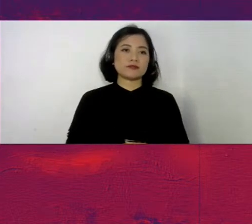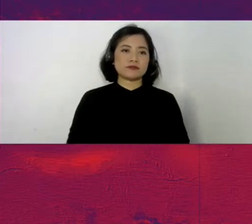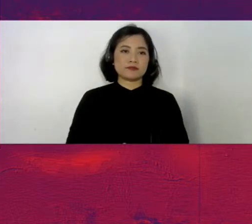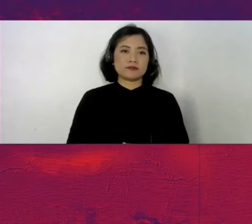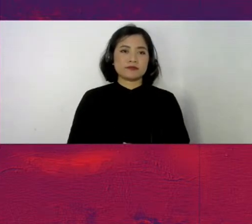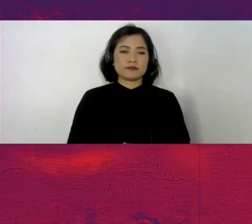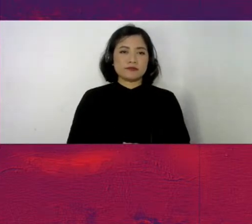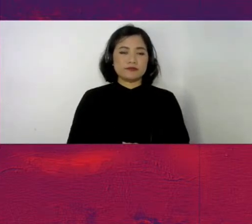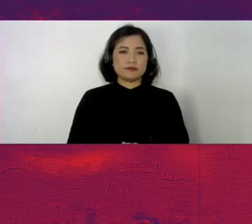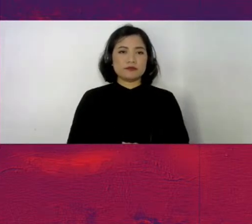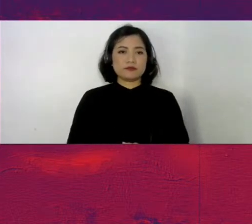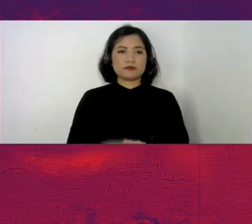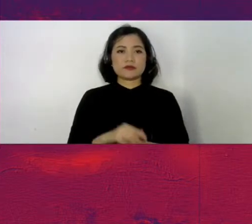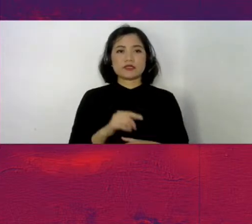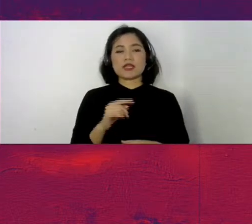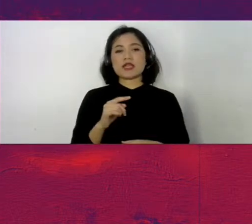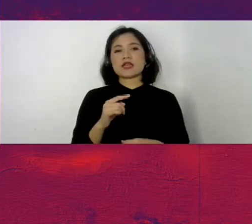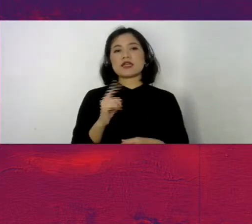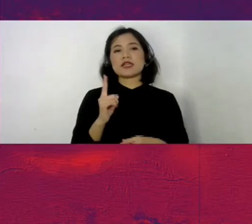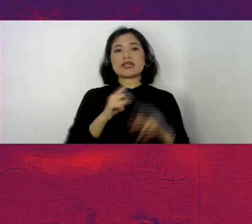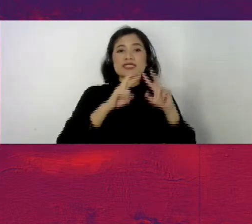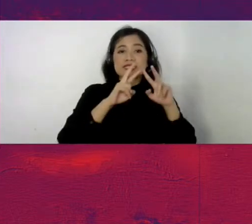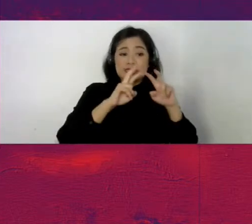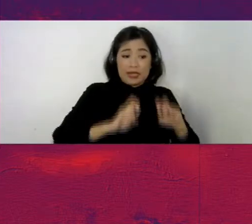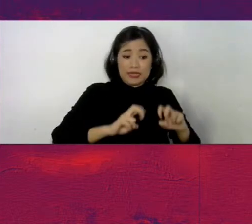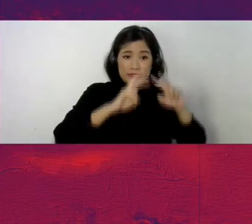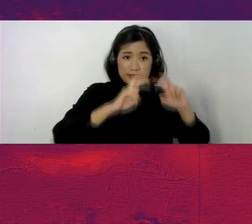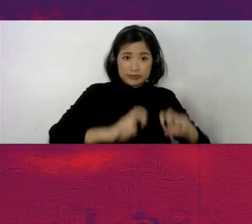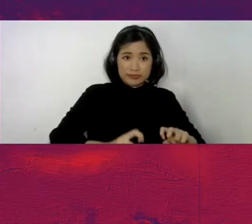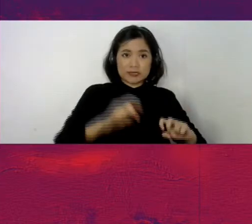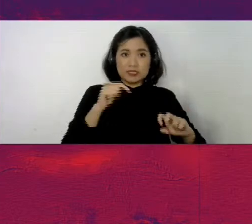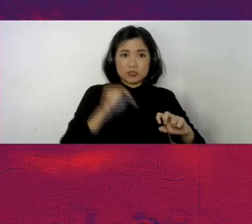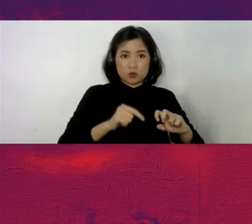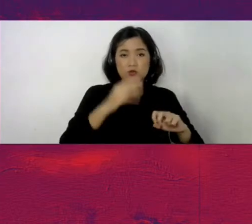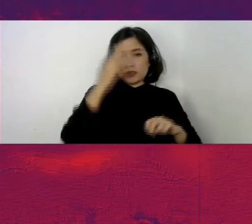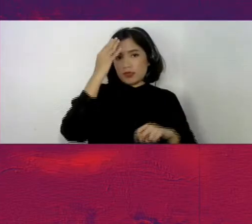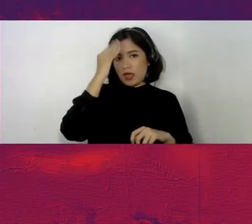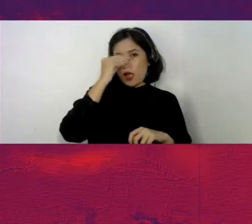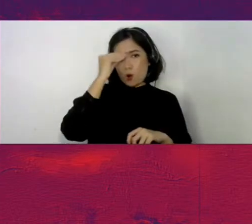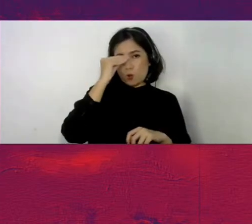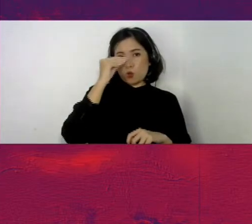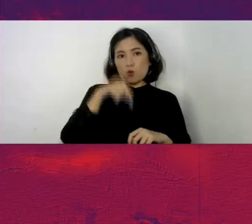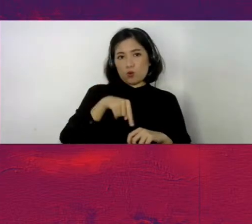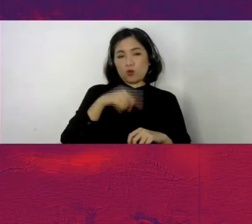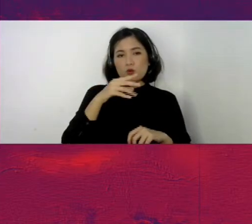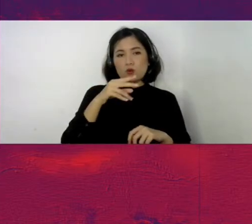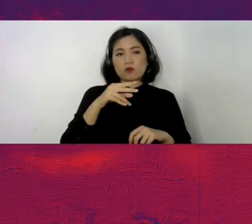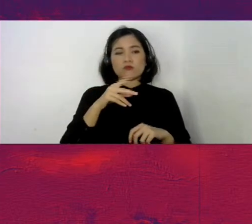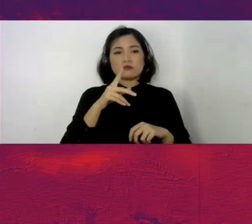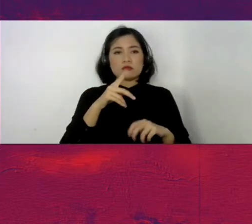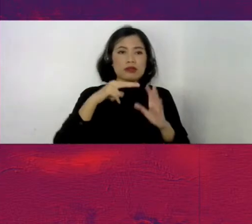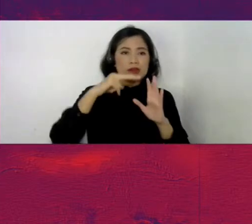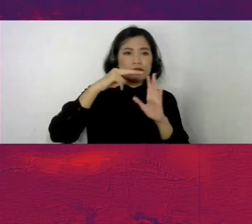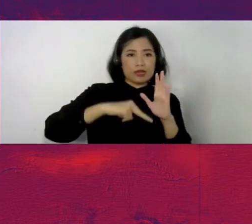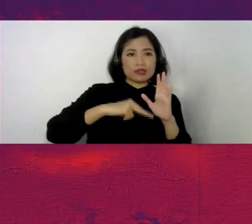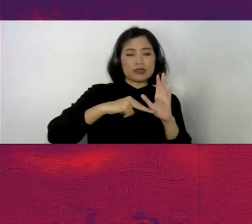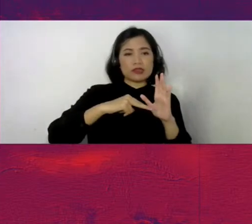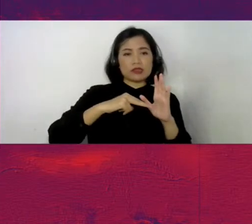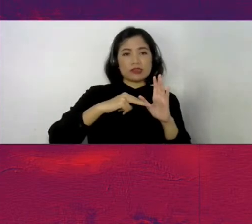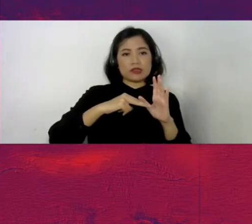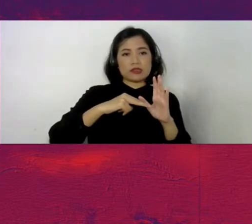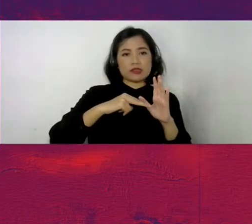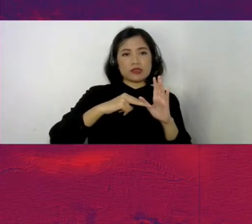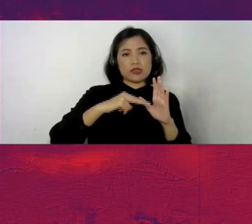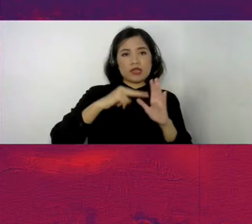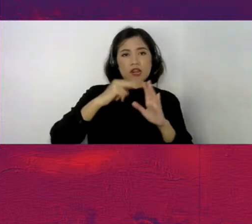So from our research, we can know that the reading is rating of